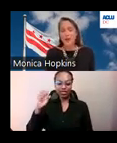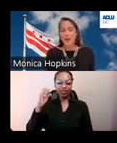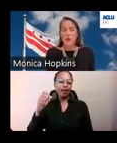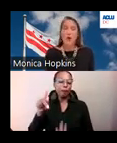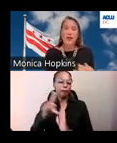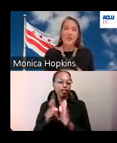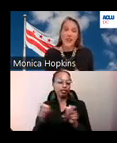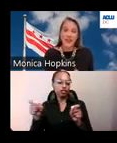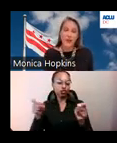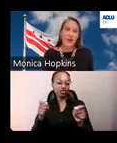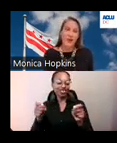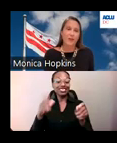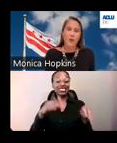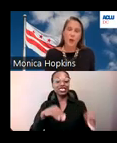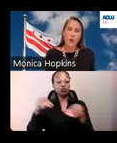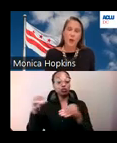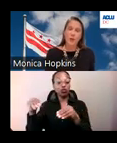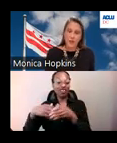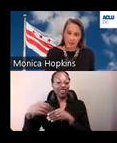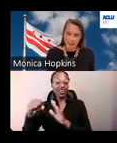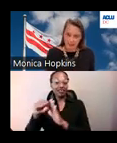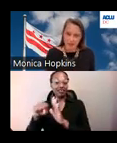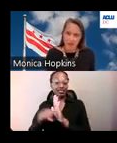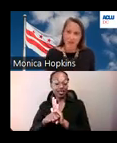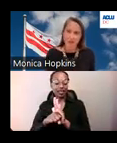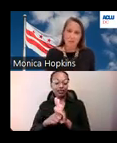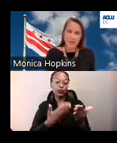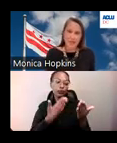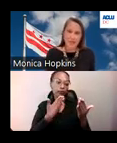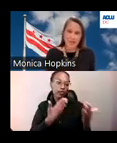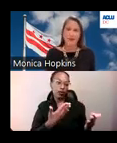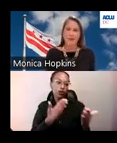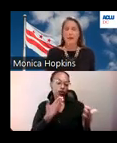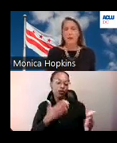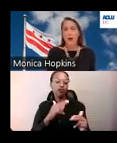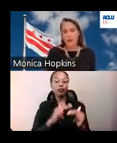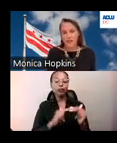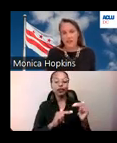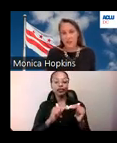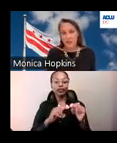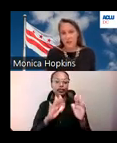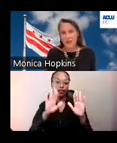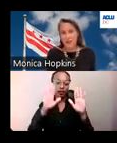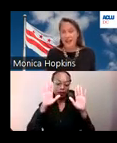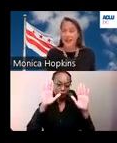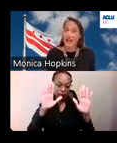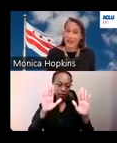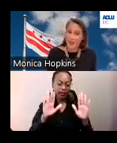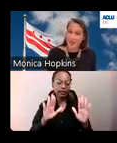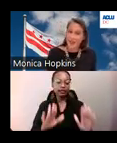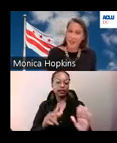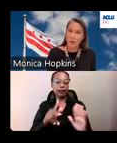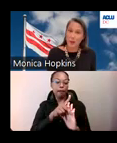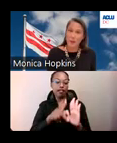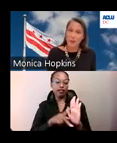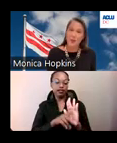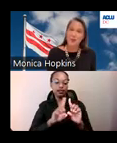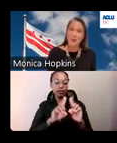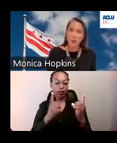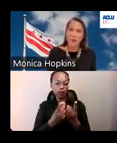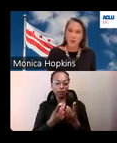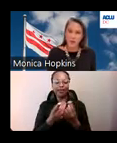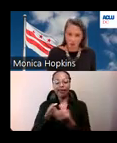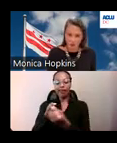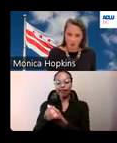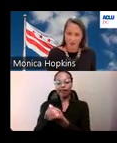and I want to thank her for building such an amazing policy department and advocacy department,